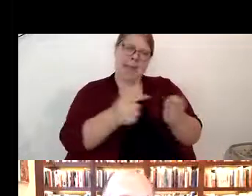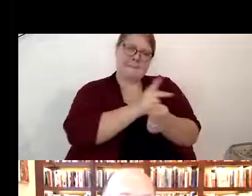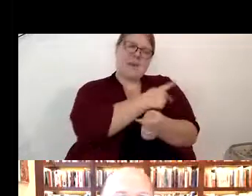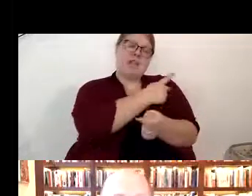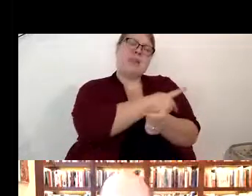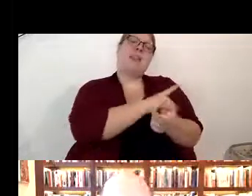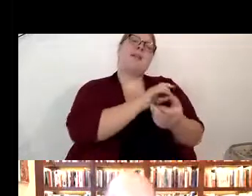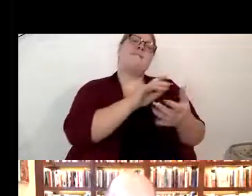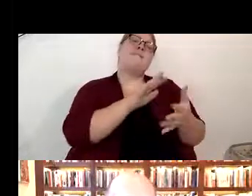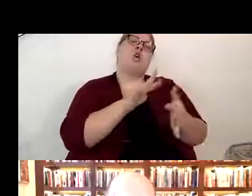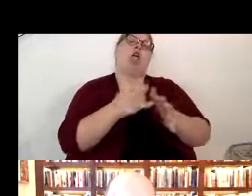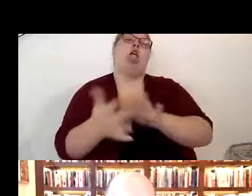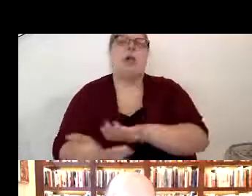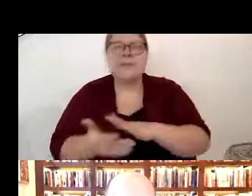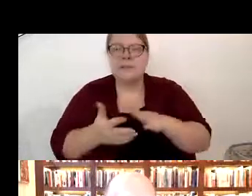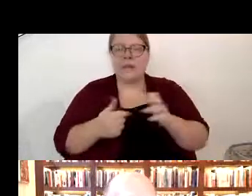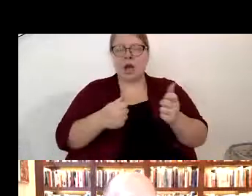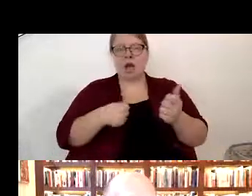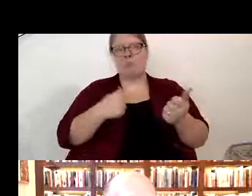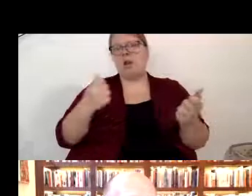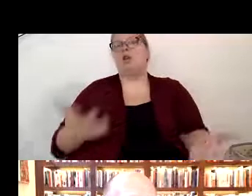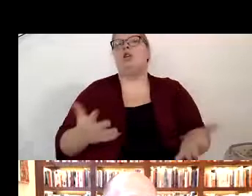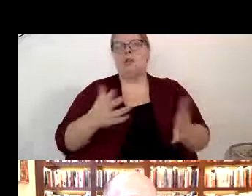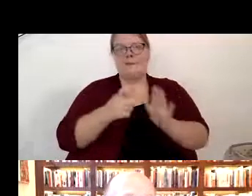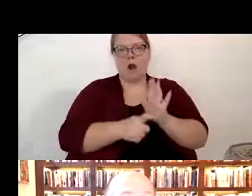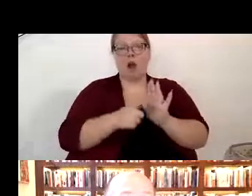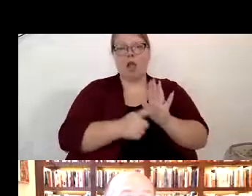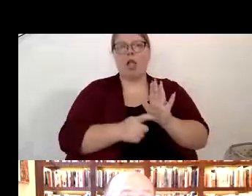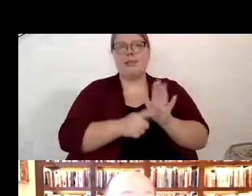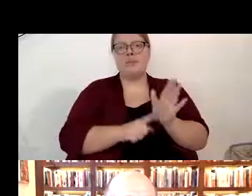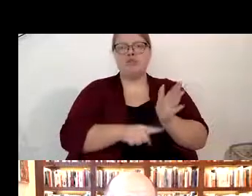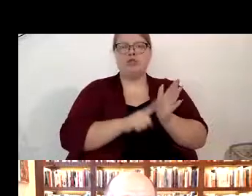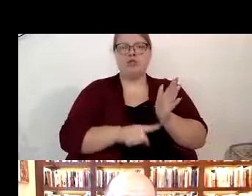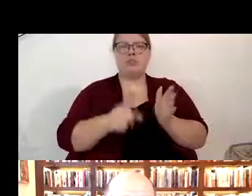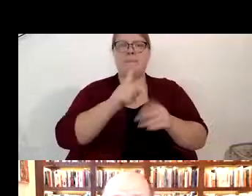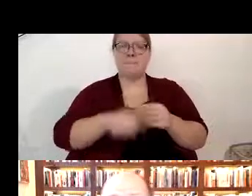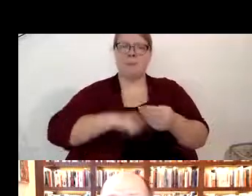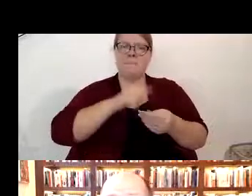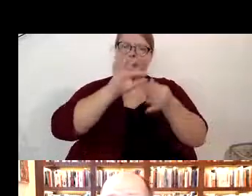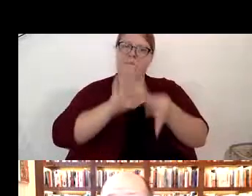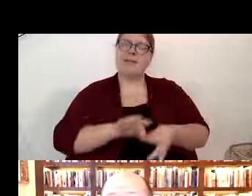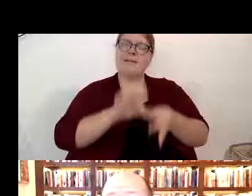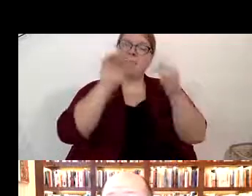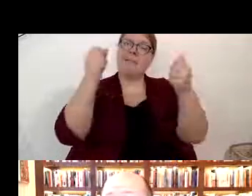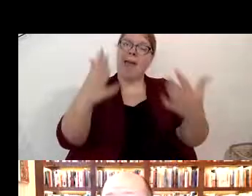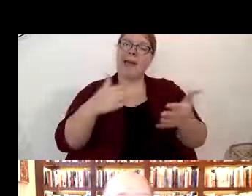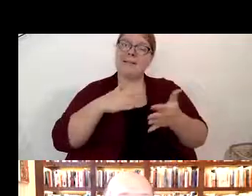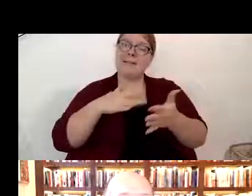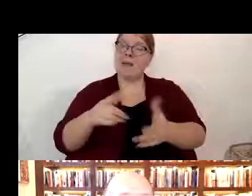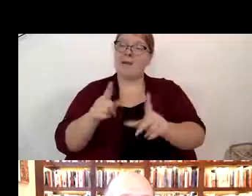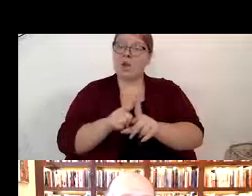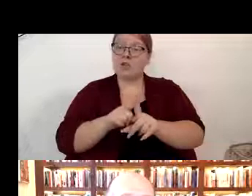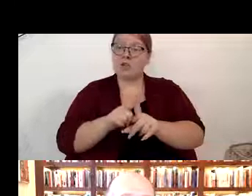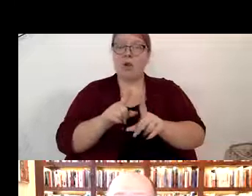hundreds and hundreds and hundreds of articles in the research literature about mindfulness. A number of also studies have been done with